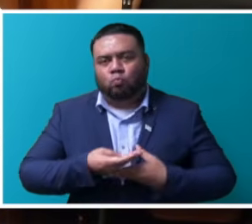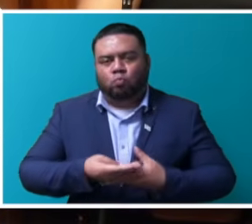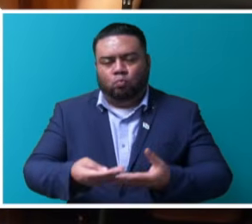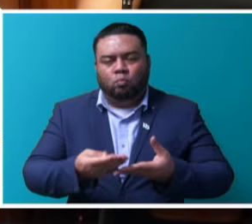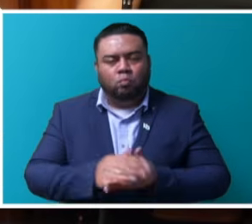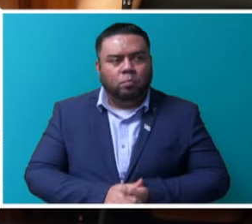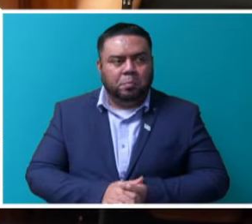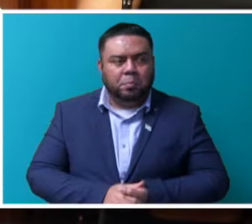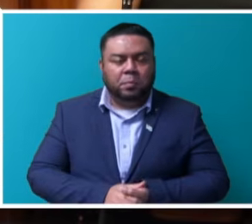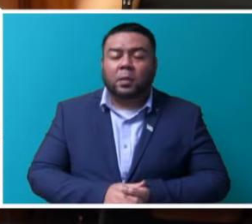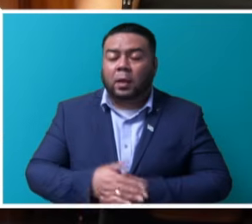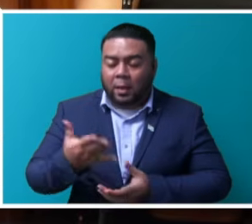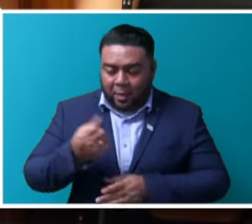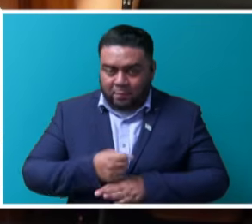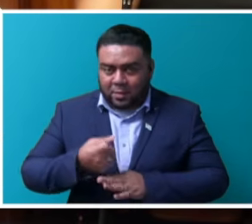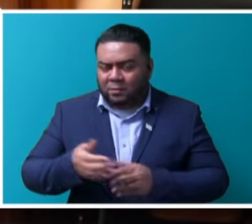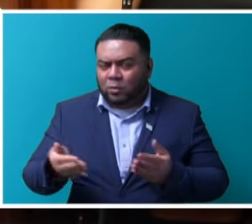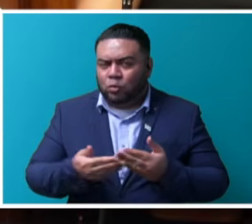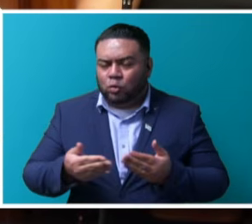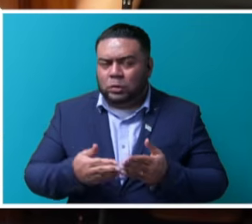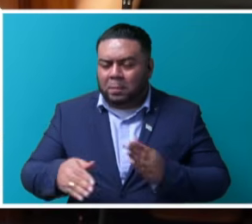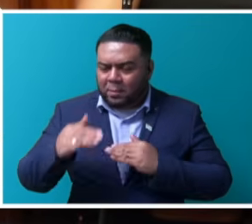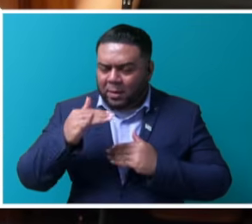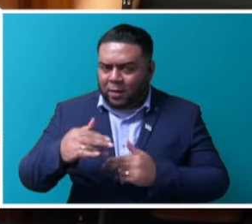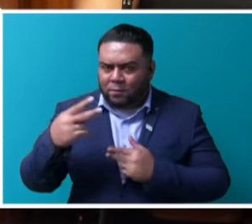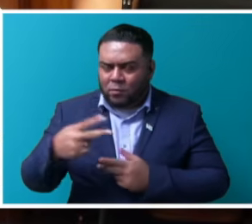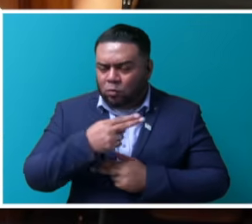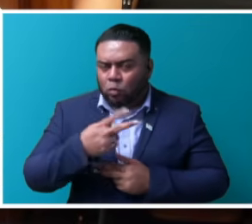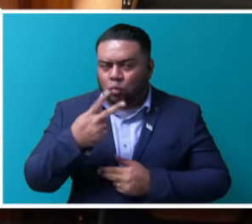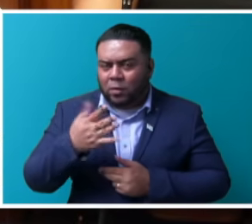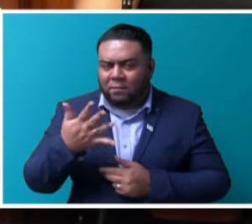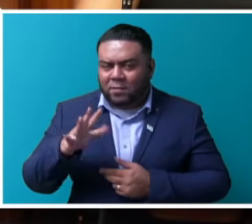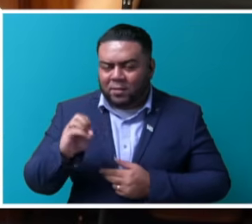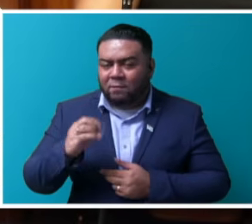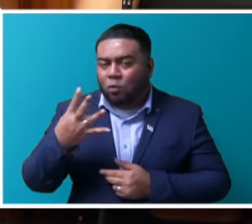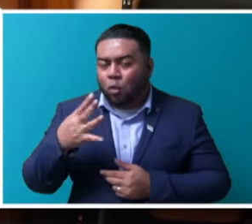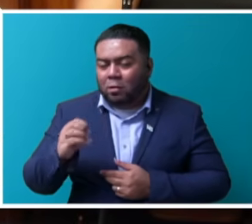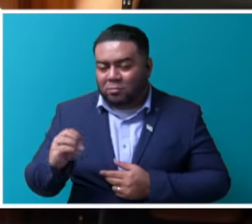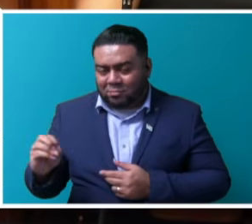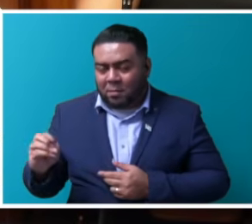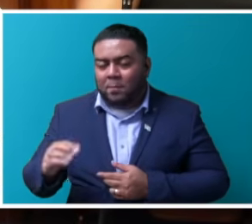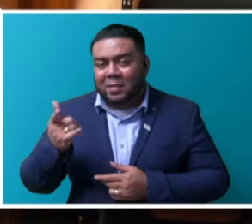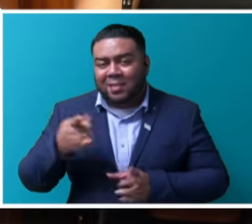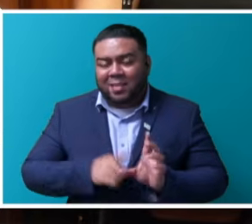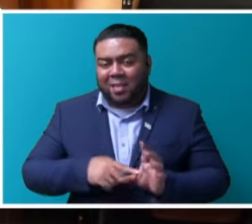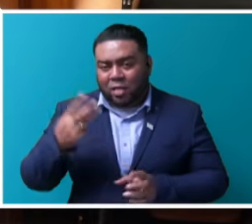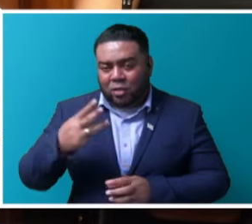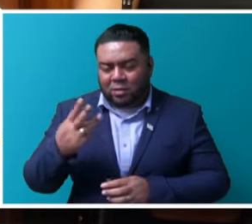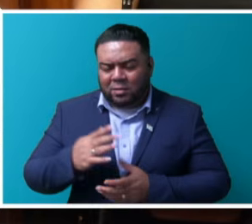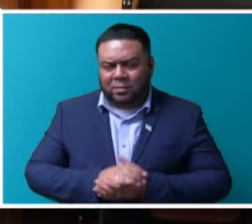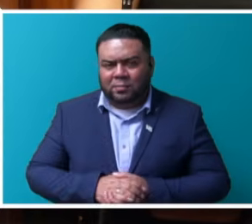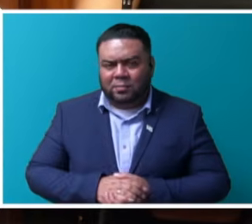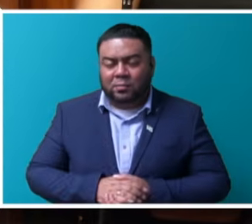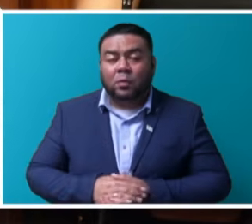needs, government had introduced a minimum cut-off mark of 250 out of 400 in year 13 for all degree programs.